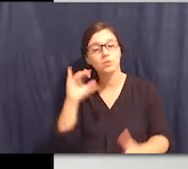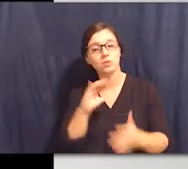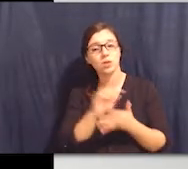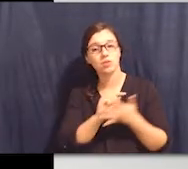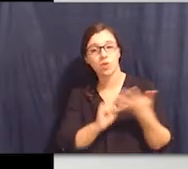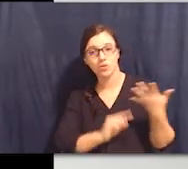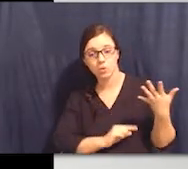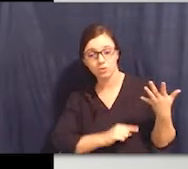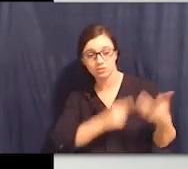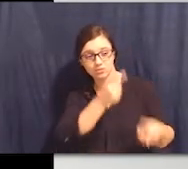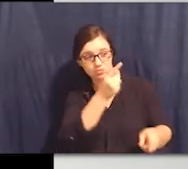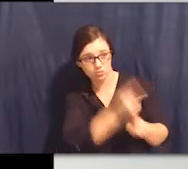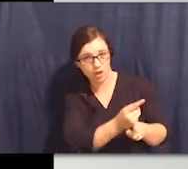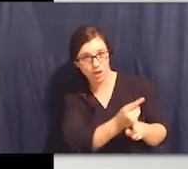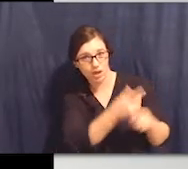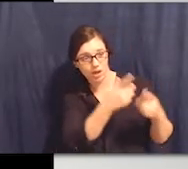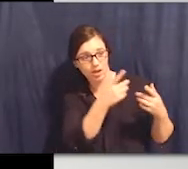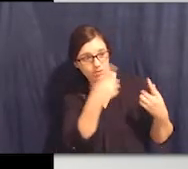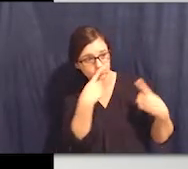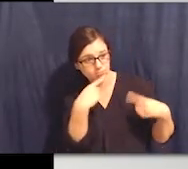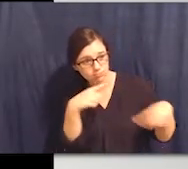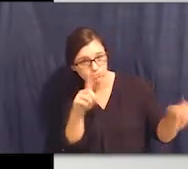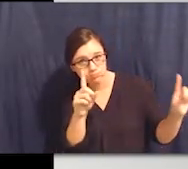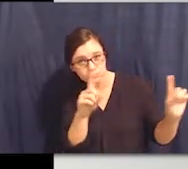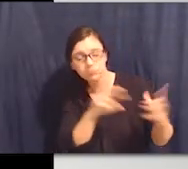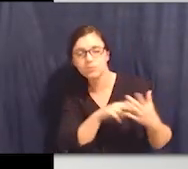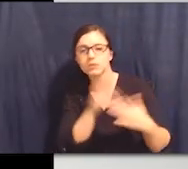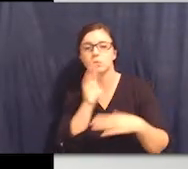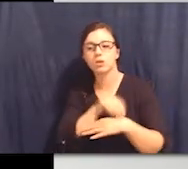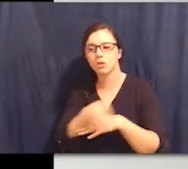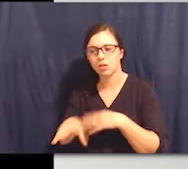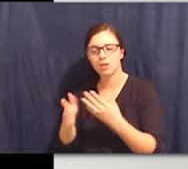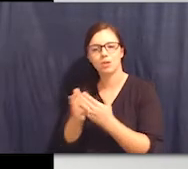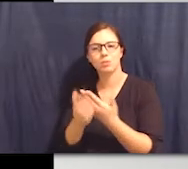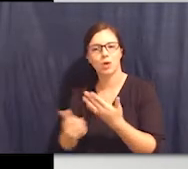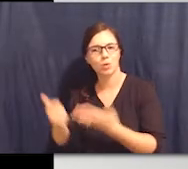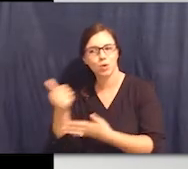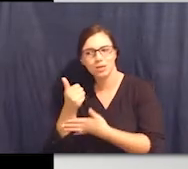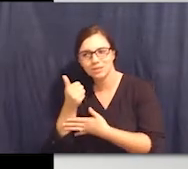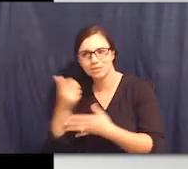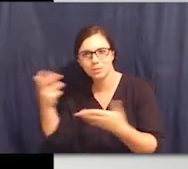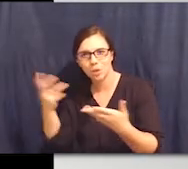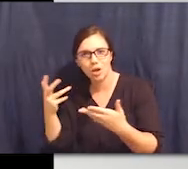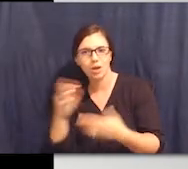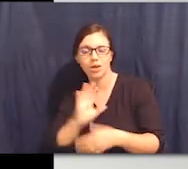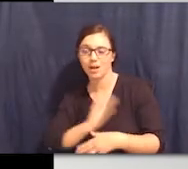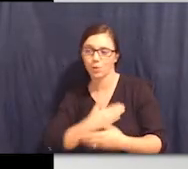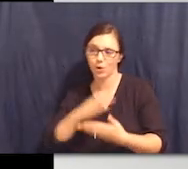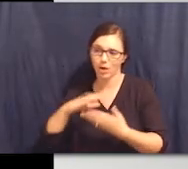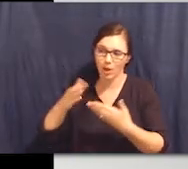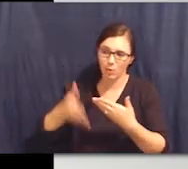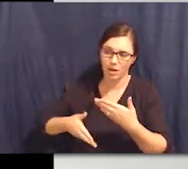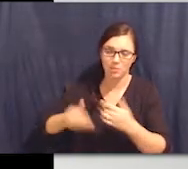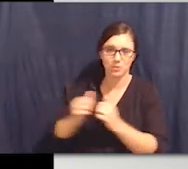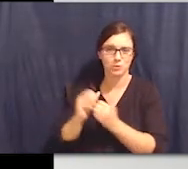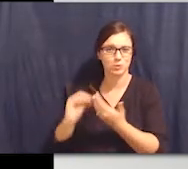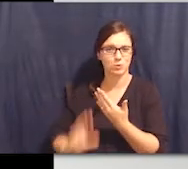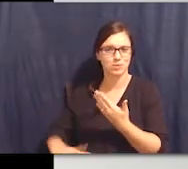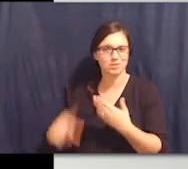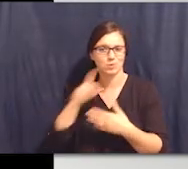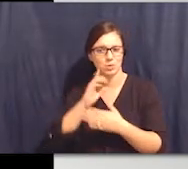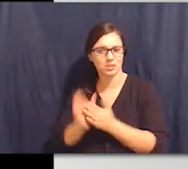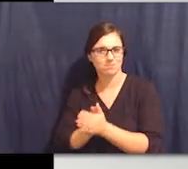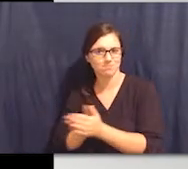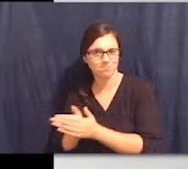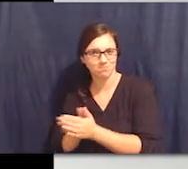of those things right, then it should drive our priorities and drive our outcomes with our students. And I want